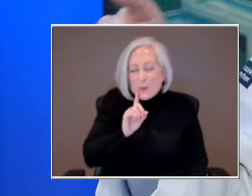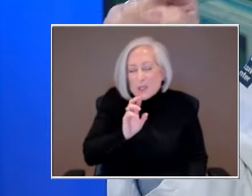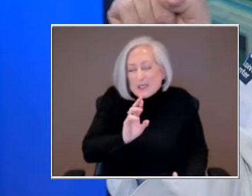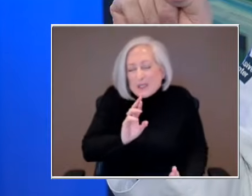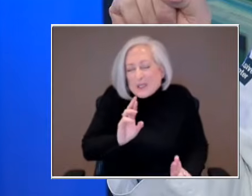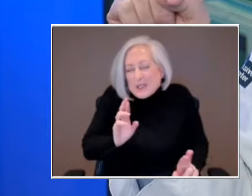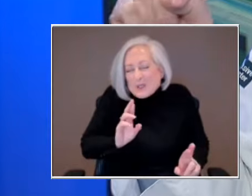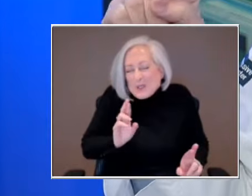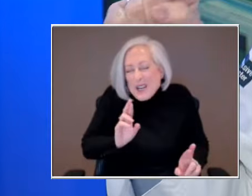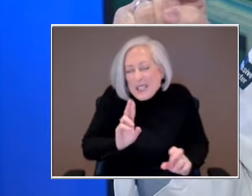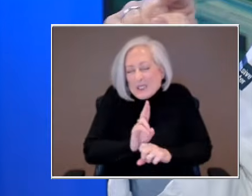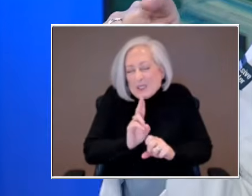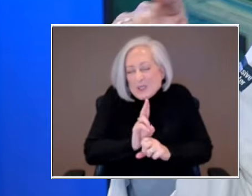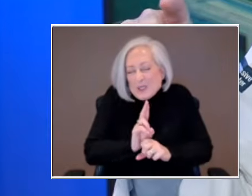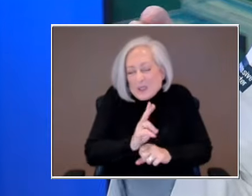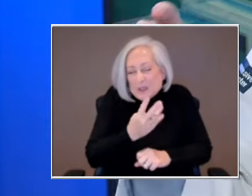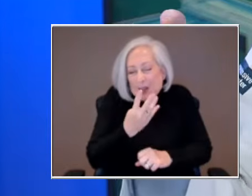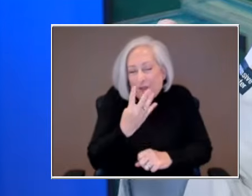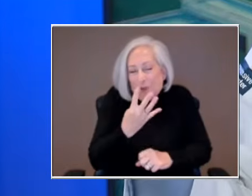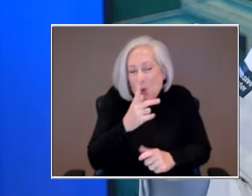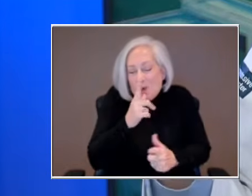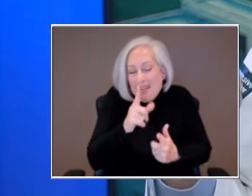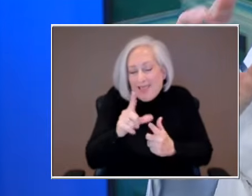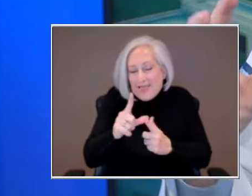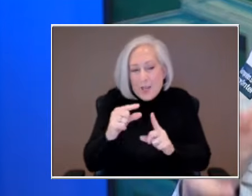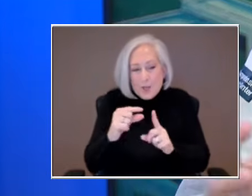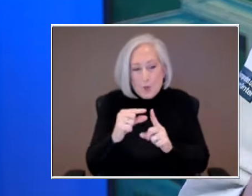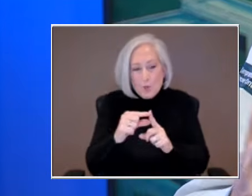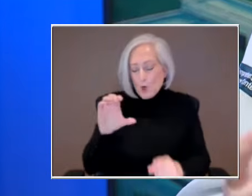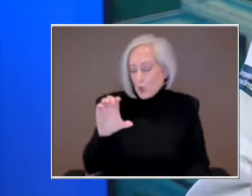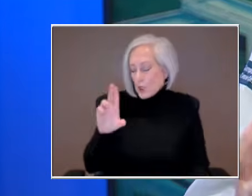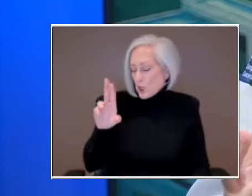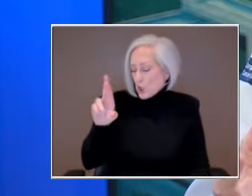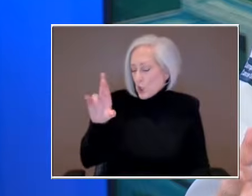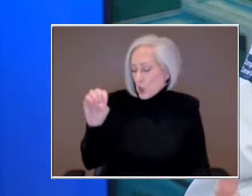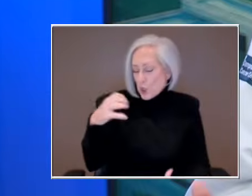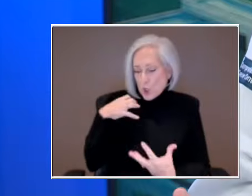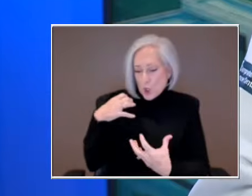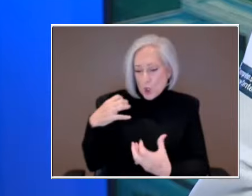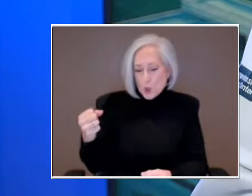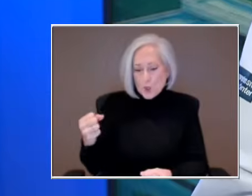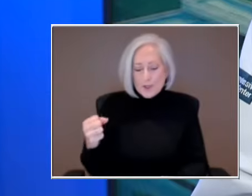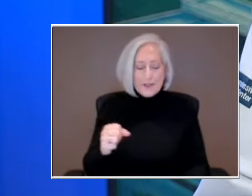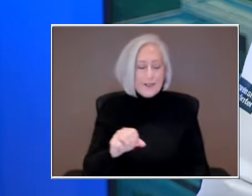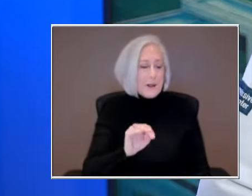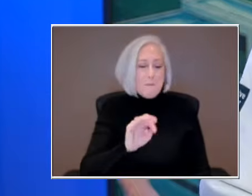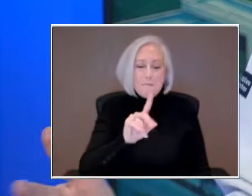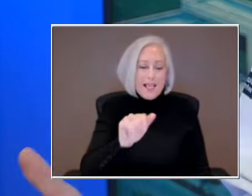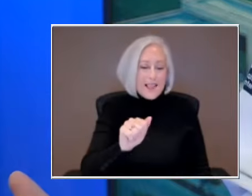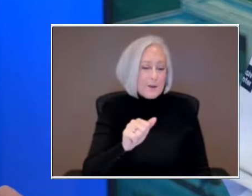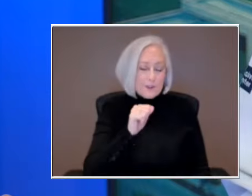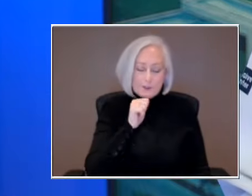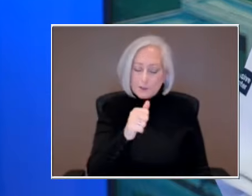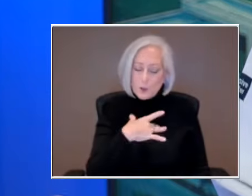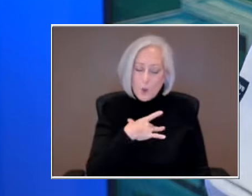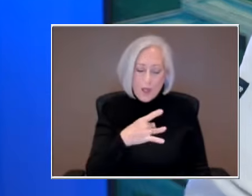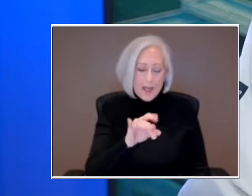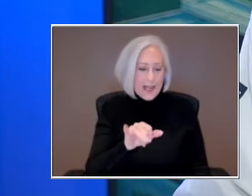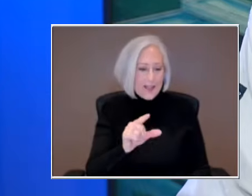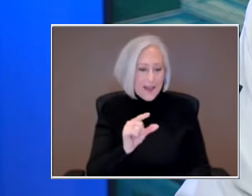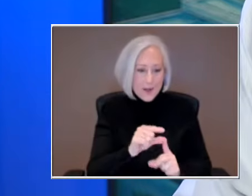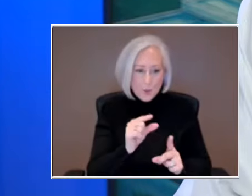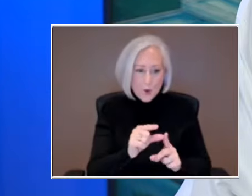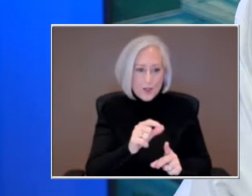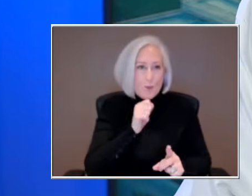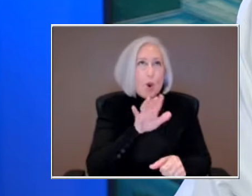cure. Oh, melanoma docs don't like to use that word because it's just, we don't have enough history with it. And even 10 years